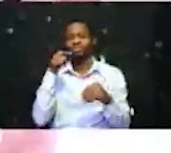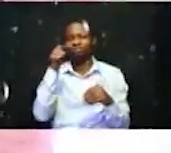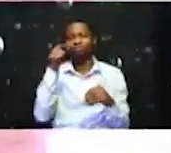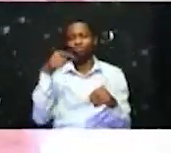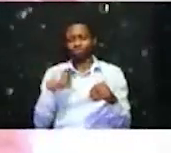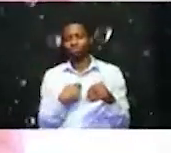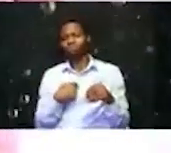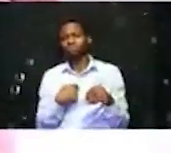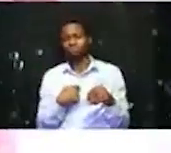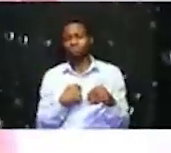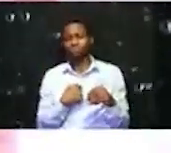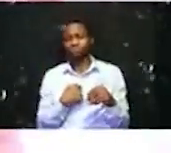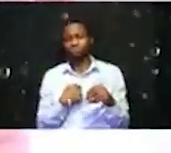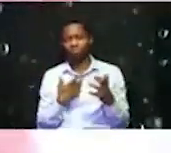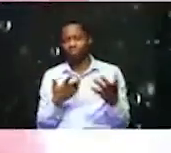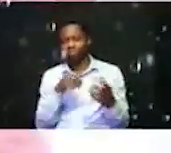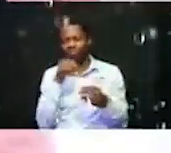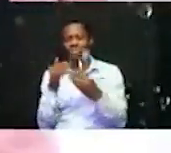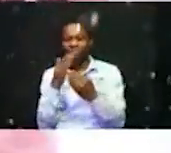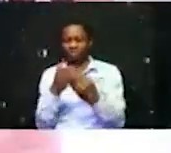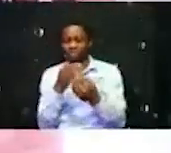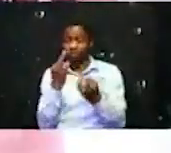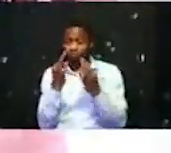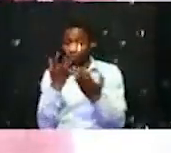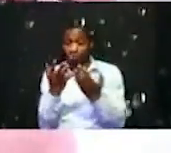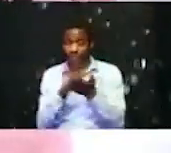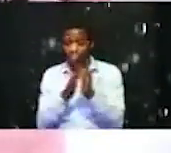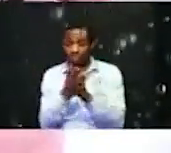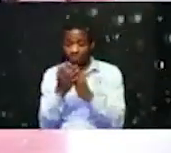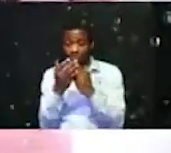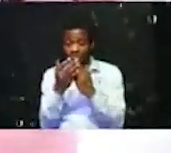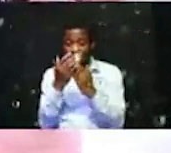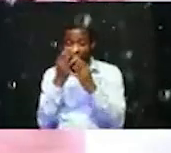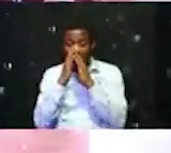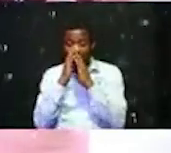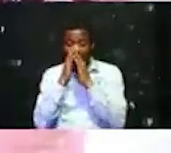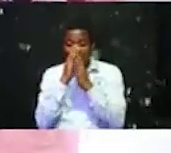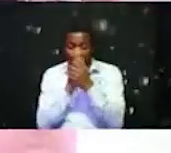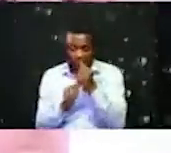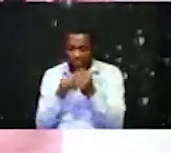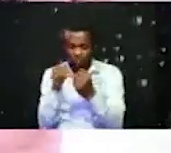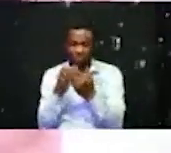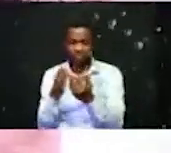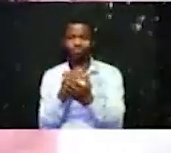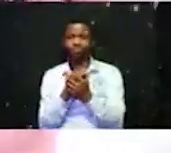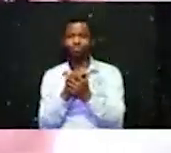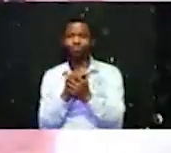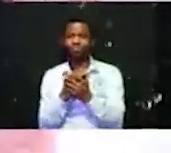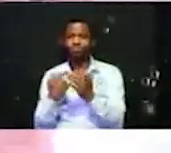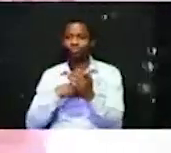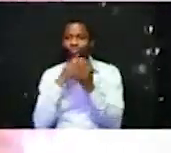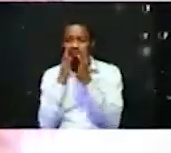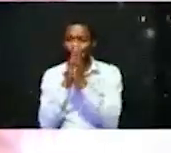and it is not easy to be humble. We are praying in the name of Jesus. We